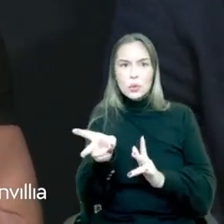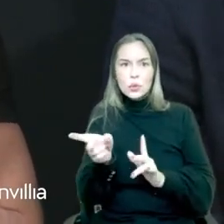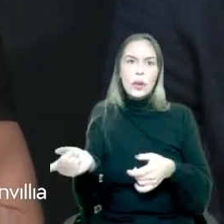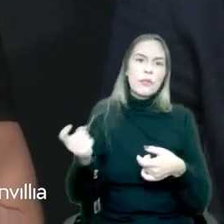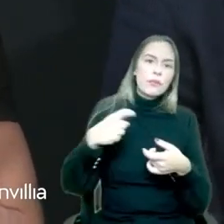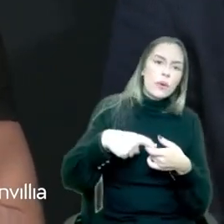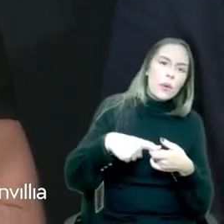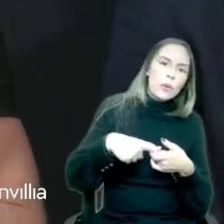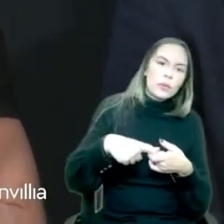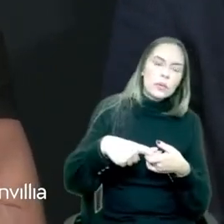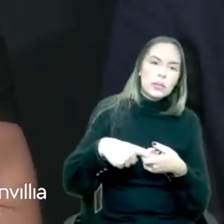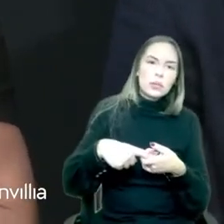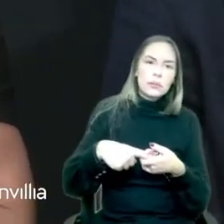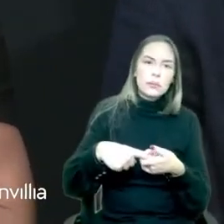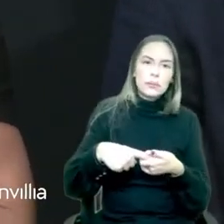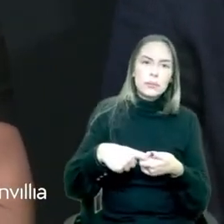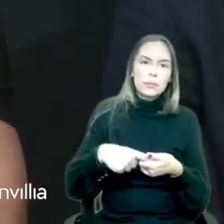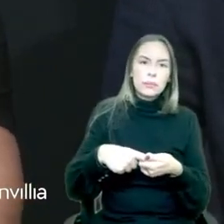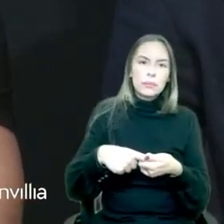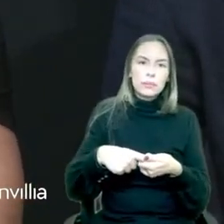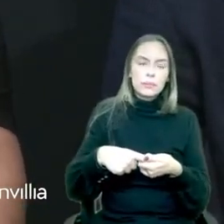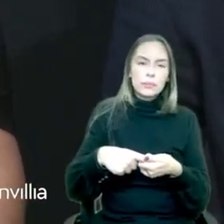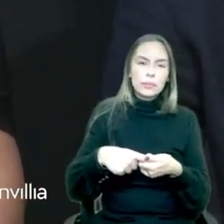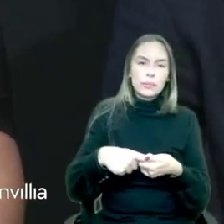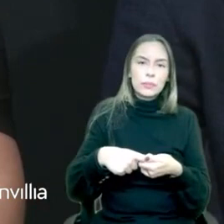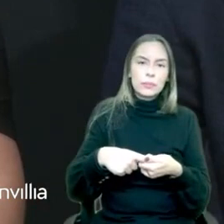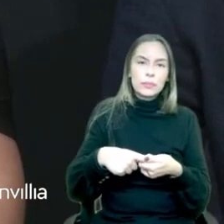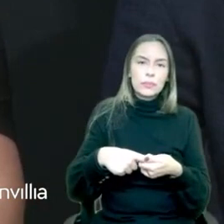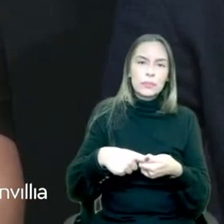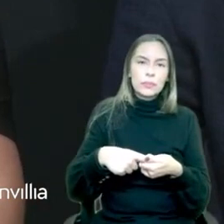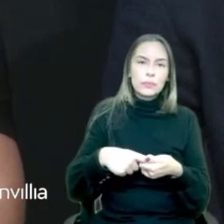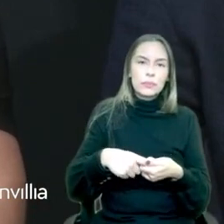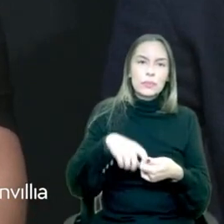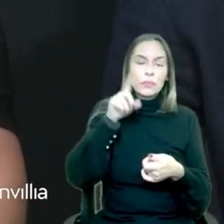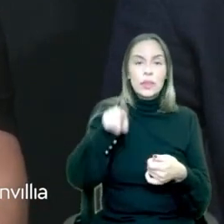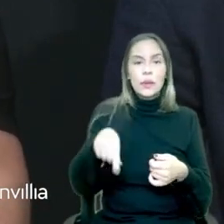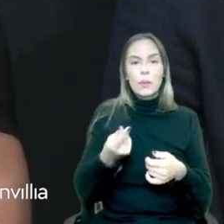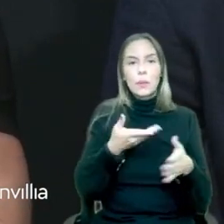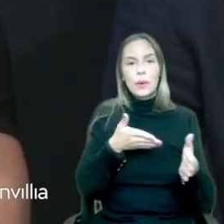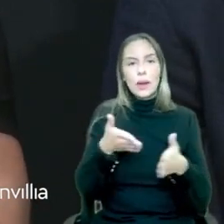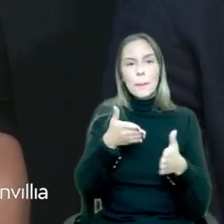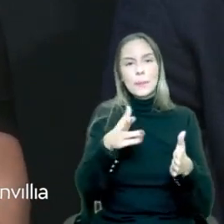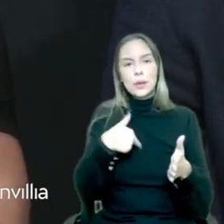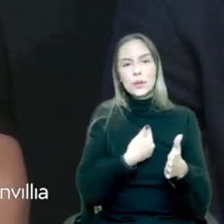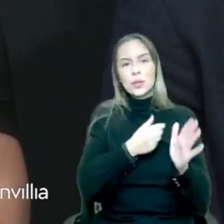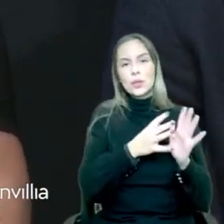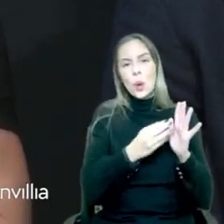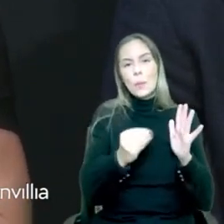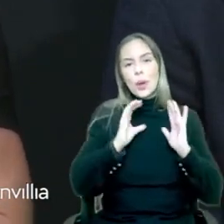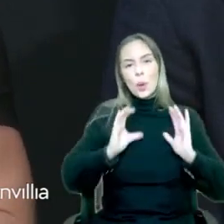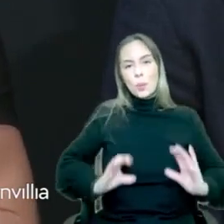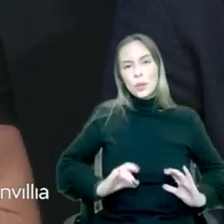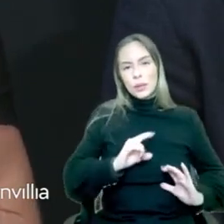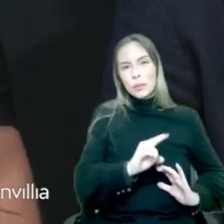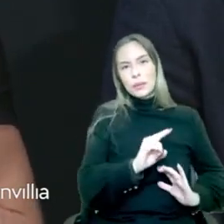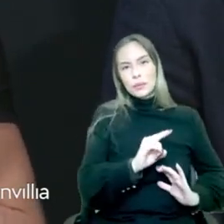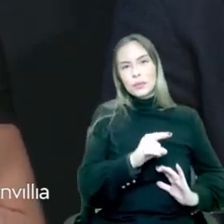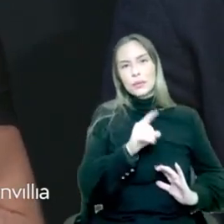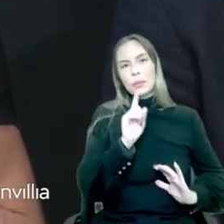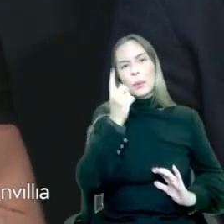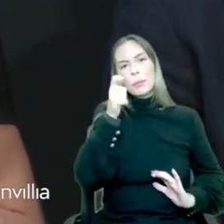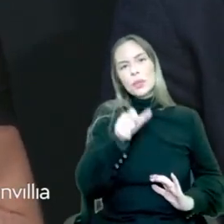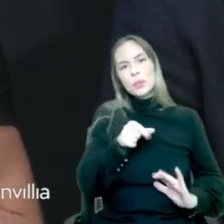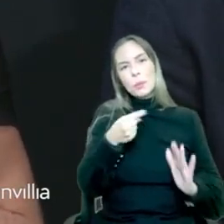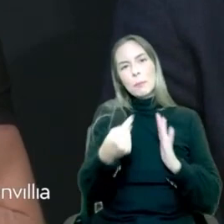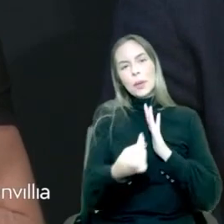myself, Beatrice?" And that's one way we mimic the behavior. Someone asked me that question, "Oh, and if the customer asks